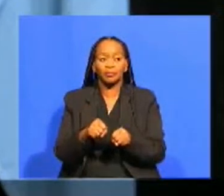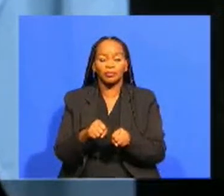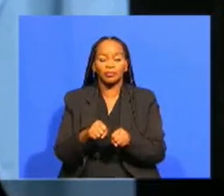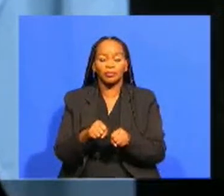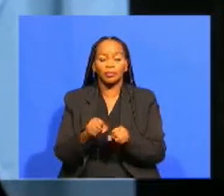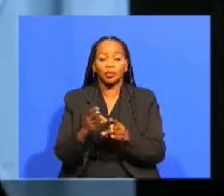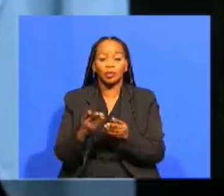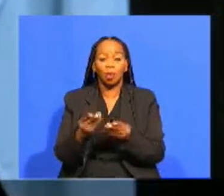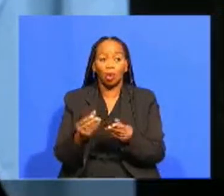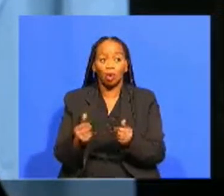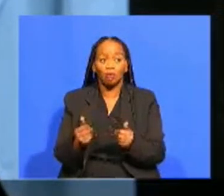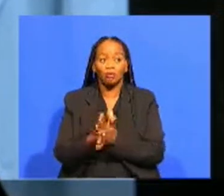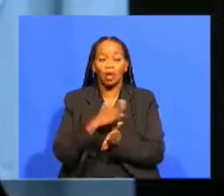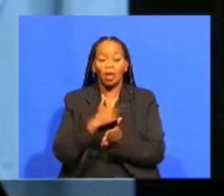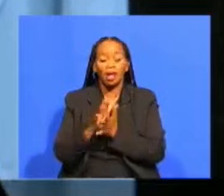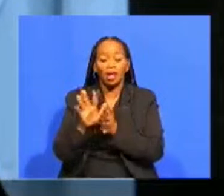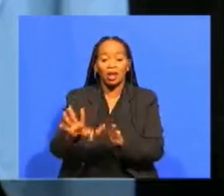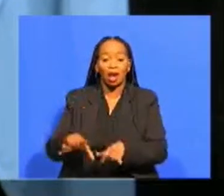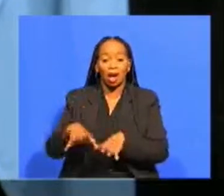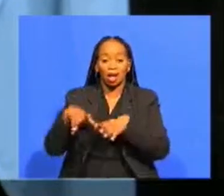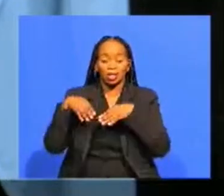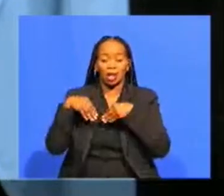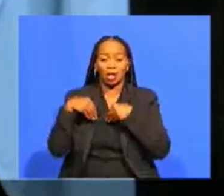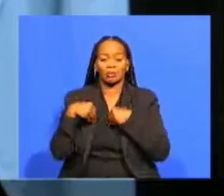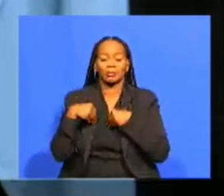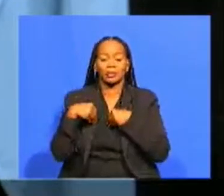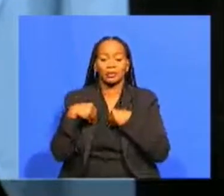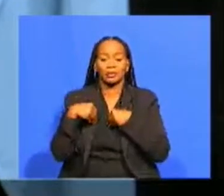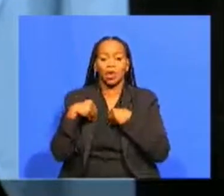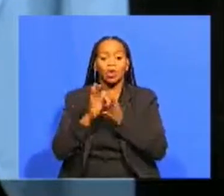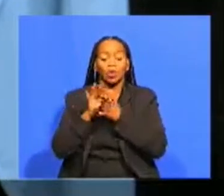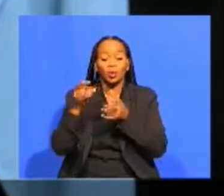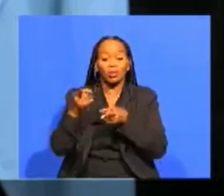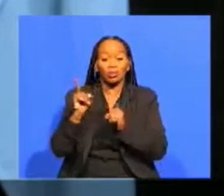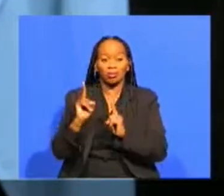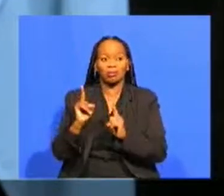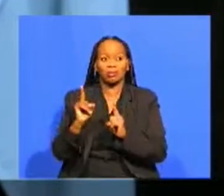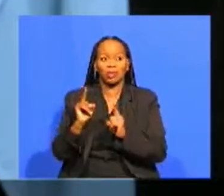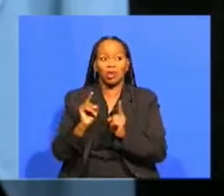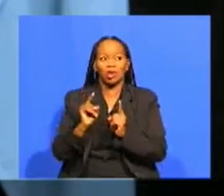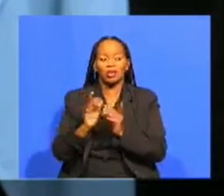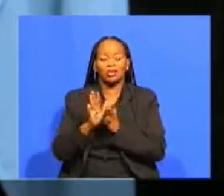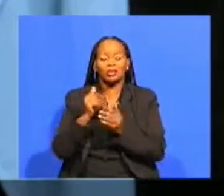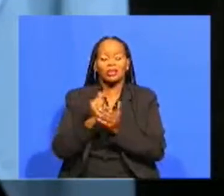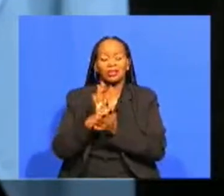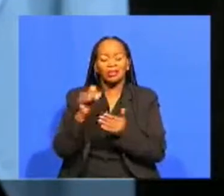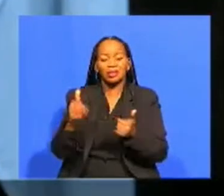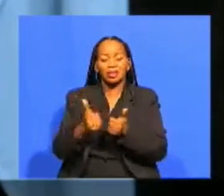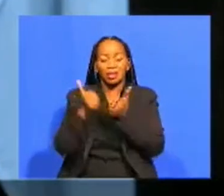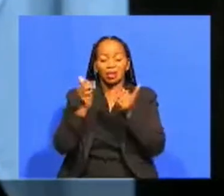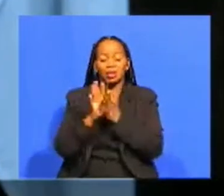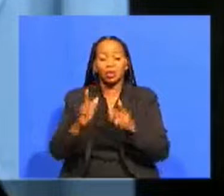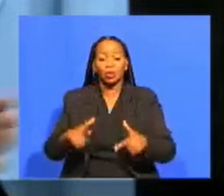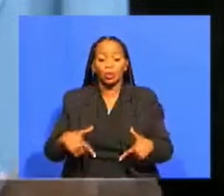mitigate and adapt to this existential threat that's threatening our lives and livelihood.